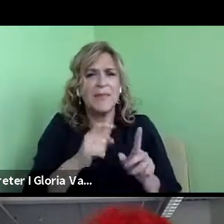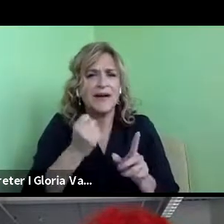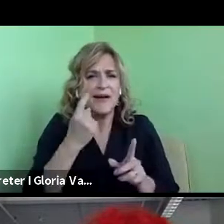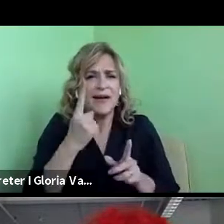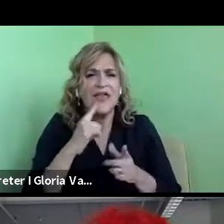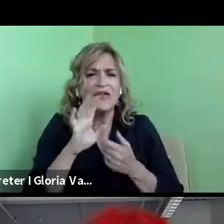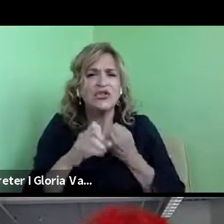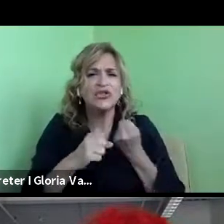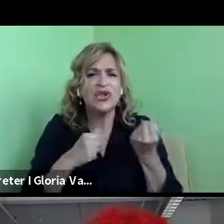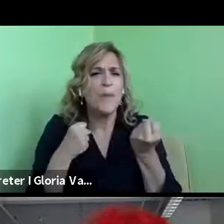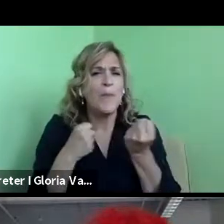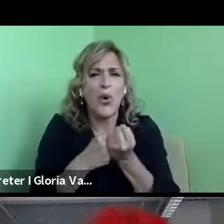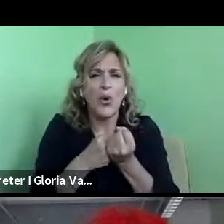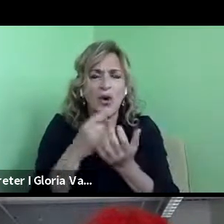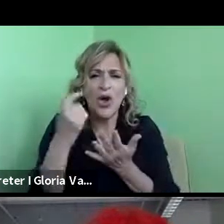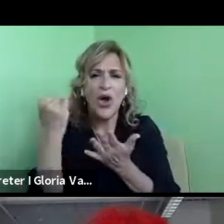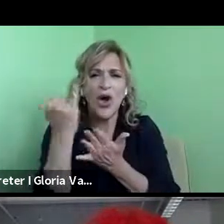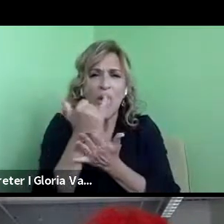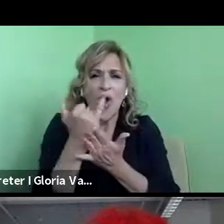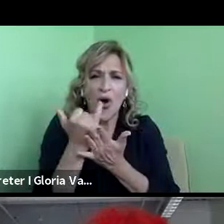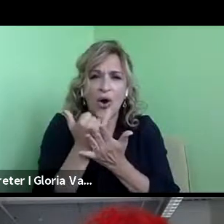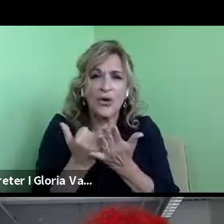support art.